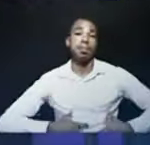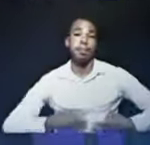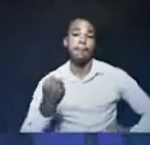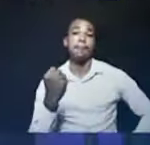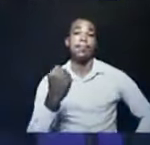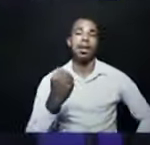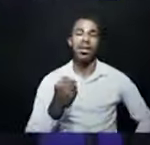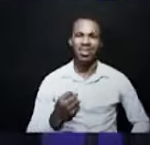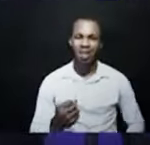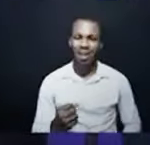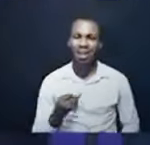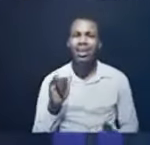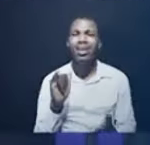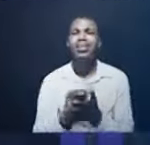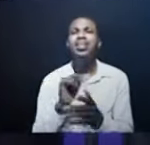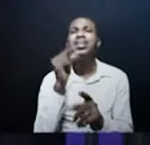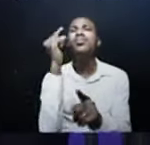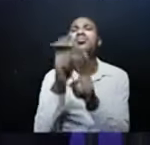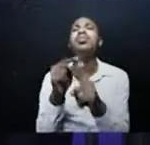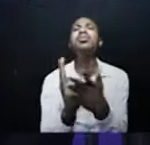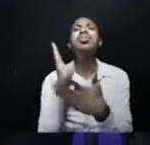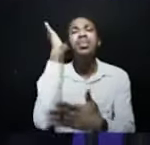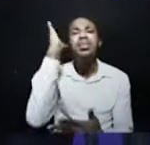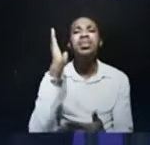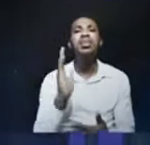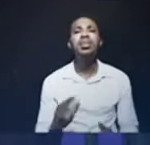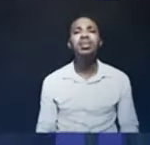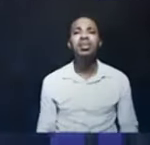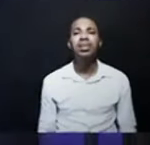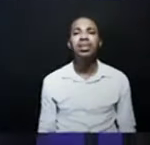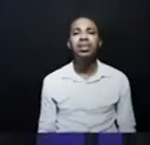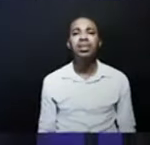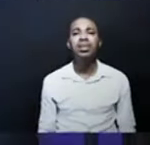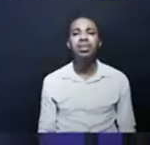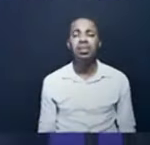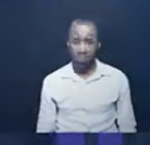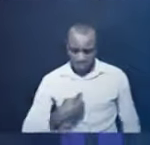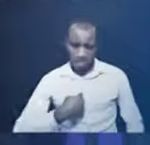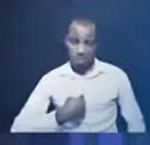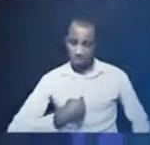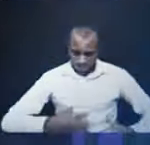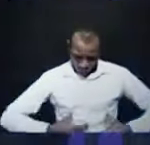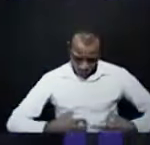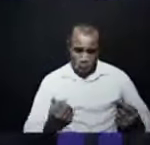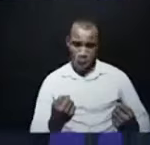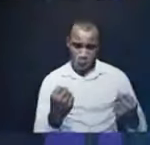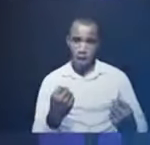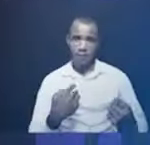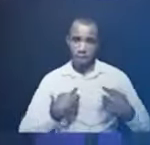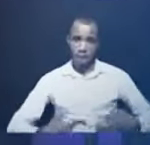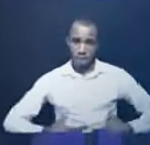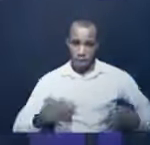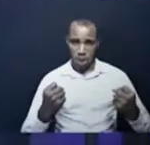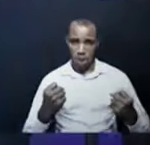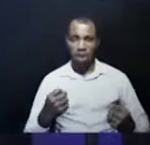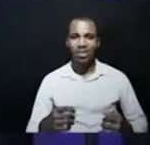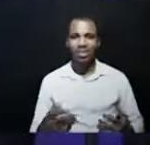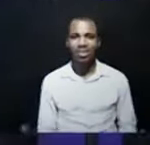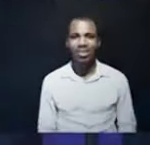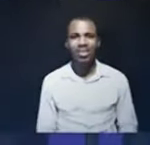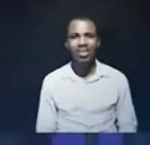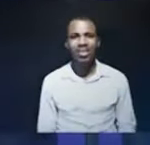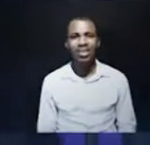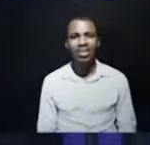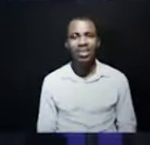mean, so what does that mean? Ebinum to make us a media mini akuma o. So nim. Now what does that mean? I say any saying. When the fruit